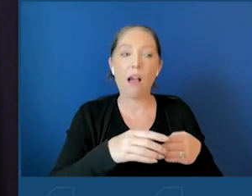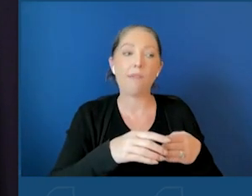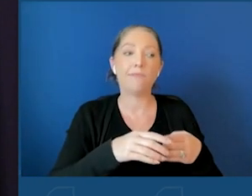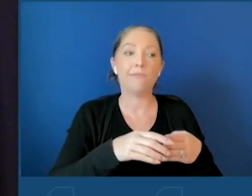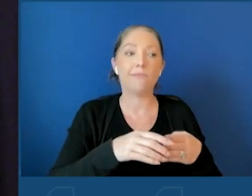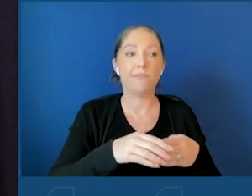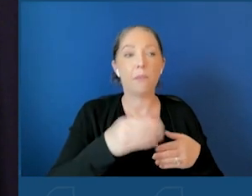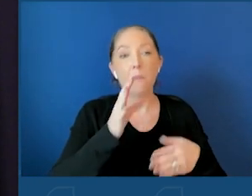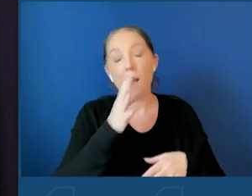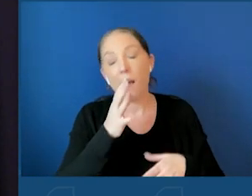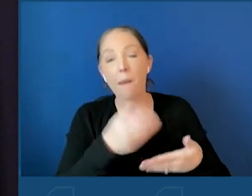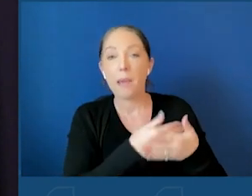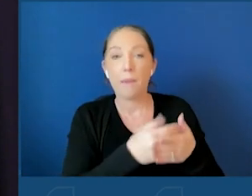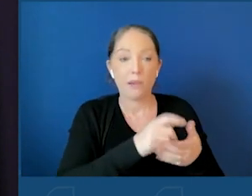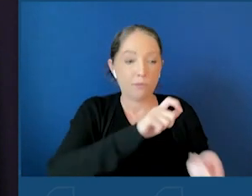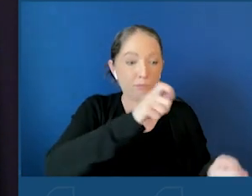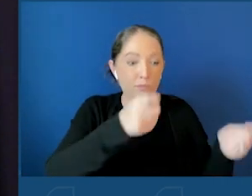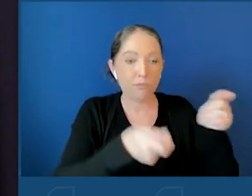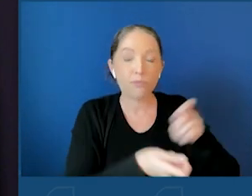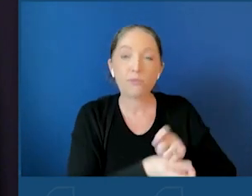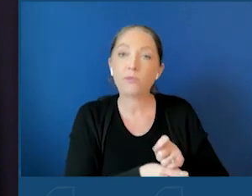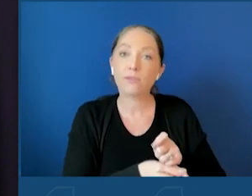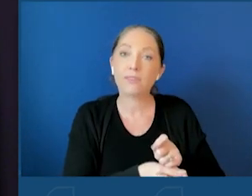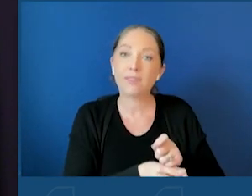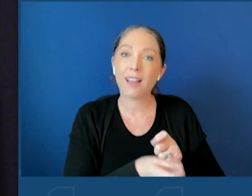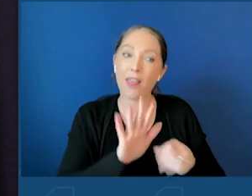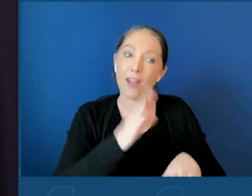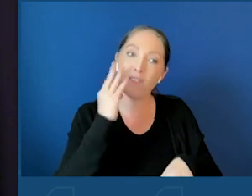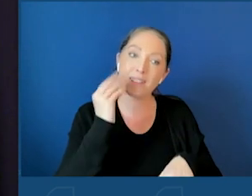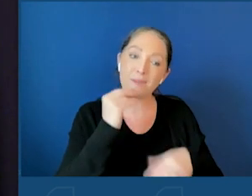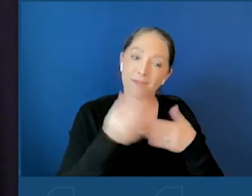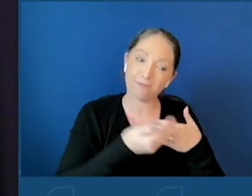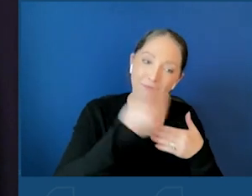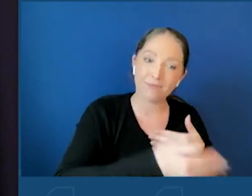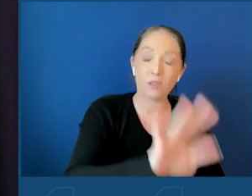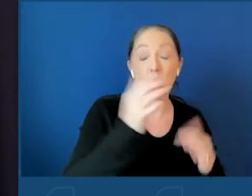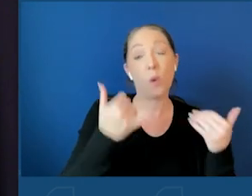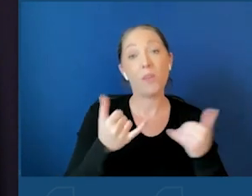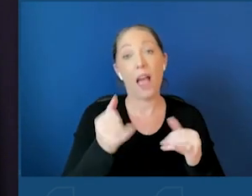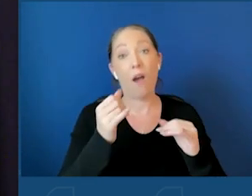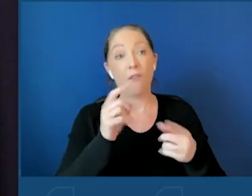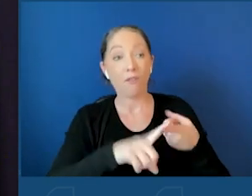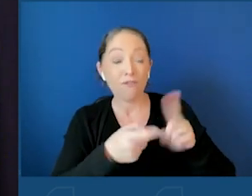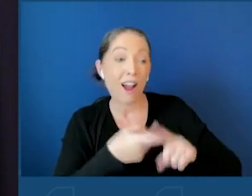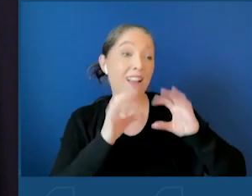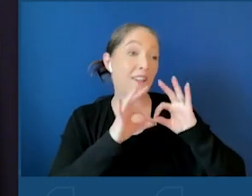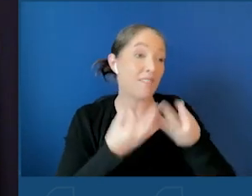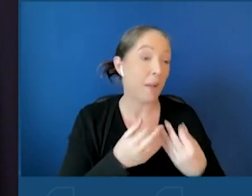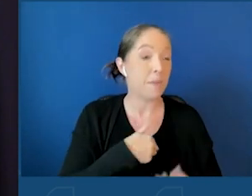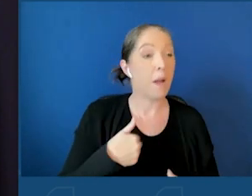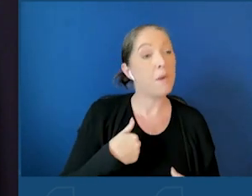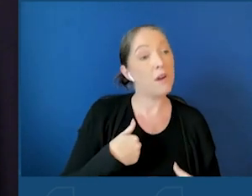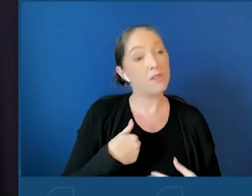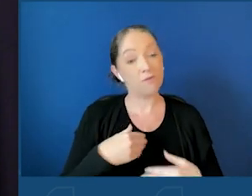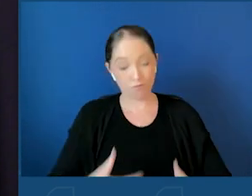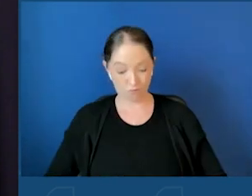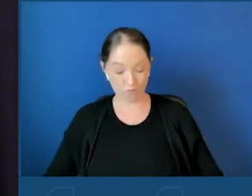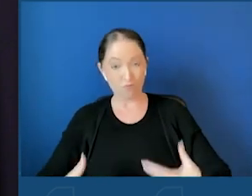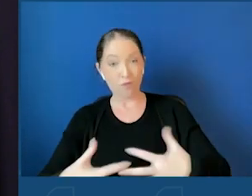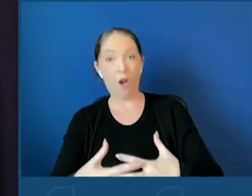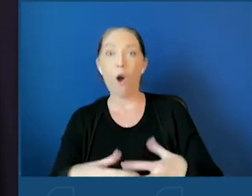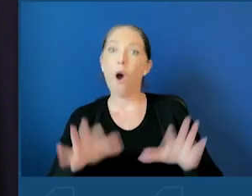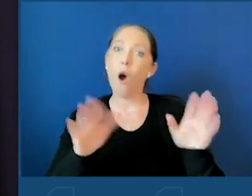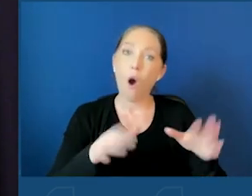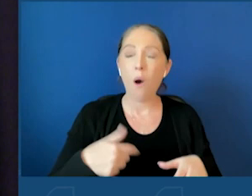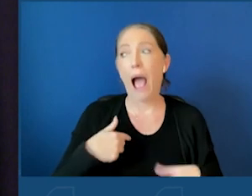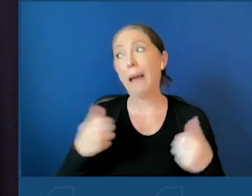their overall experience moving forward. So now when they have friends and family members that are pregnant and they say, well, I'm scared about this, I'm nervous